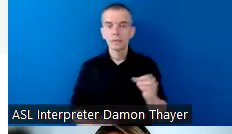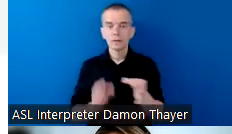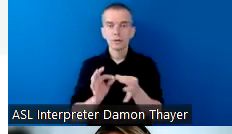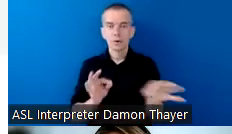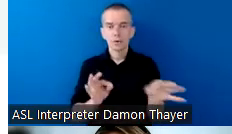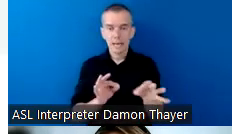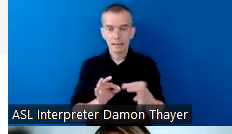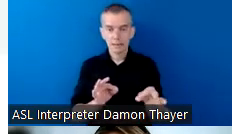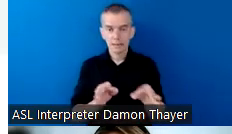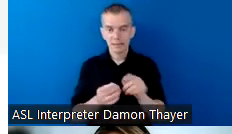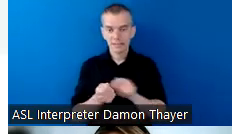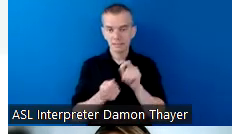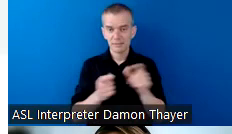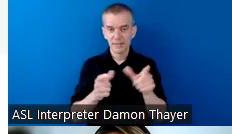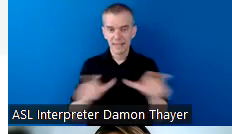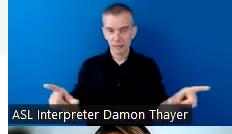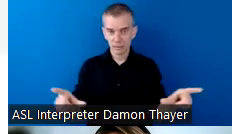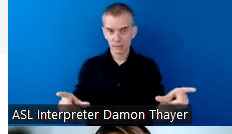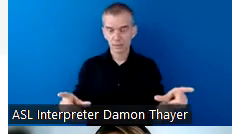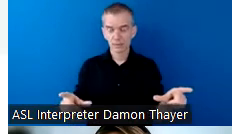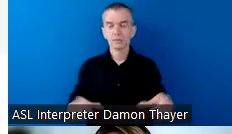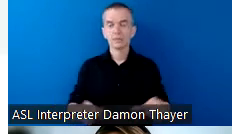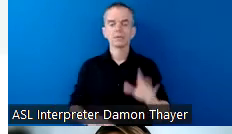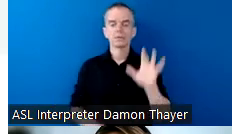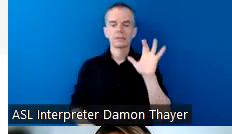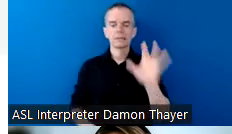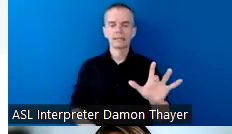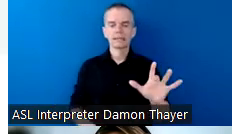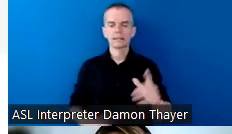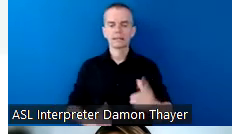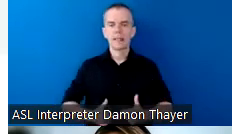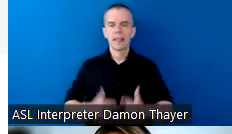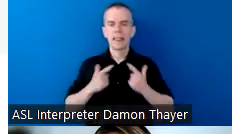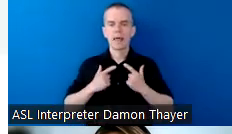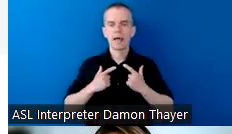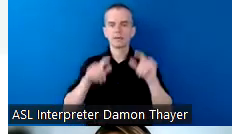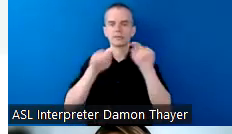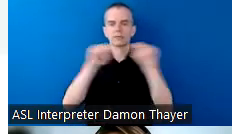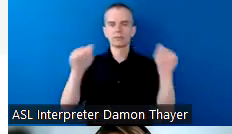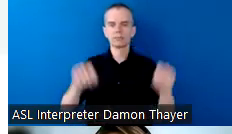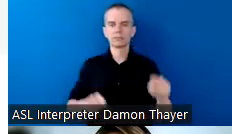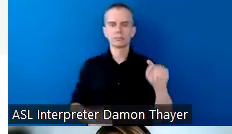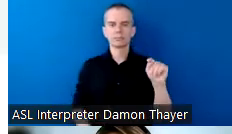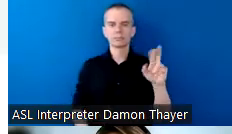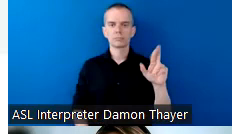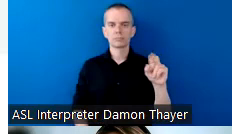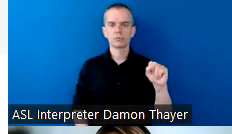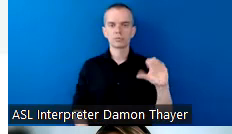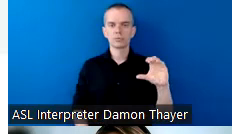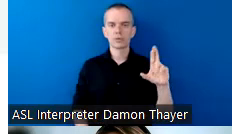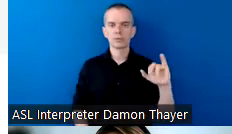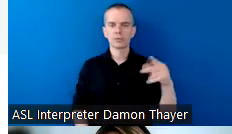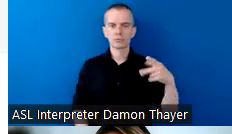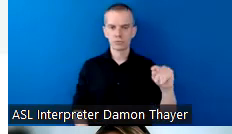captioning in a specific language, you must click on the live transcript and subtitle settings. We also have Damon